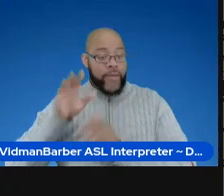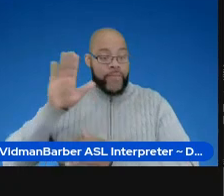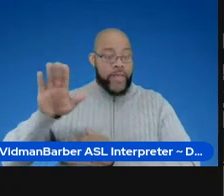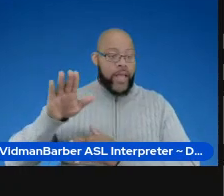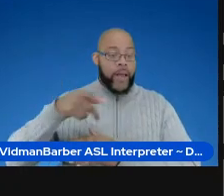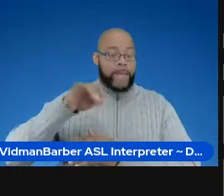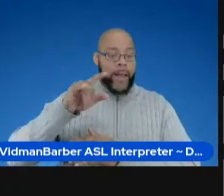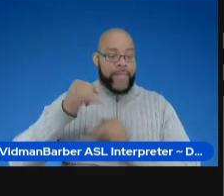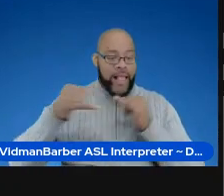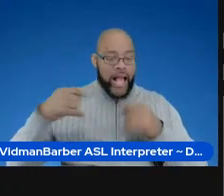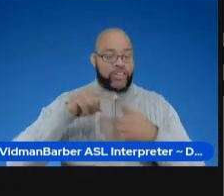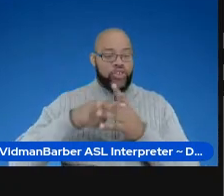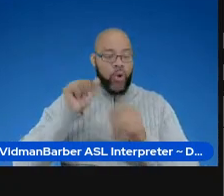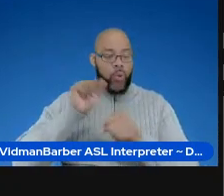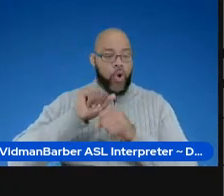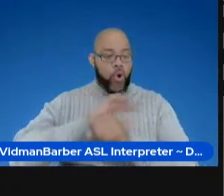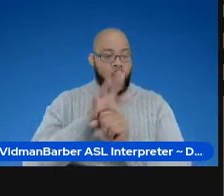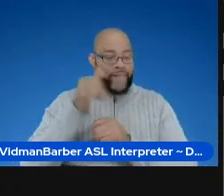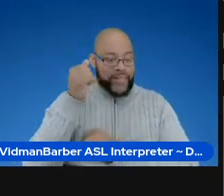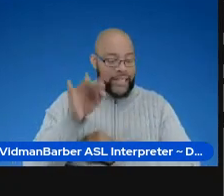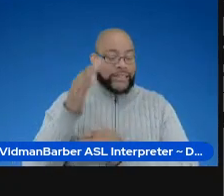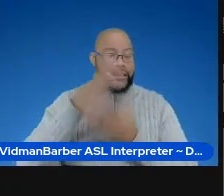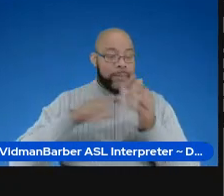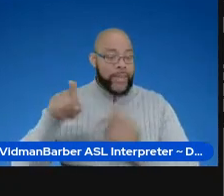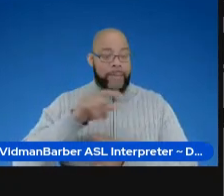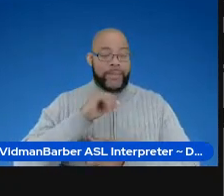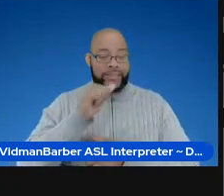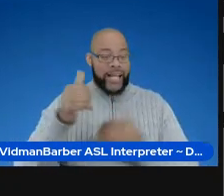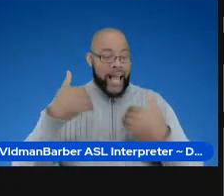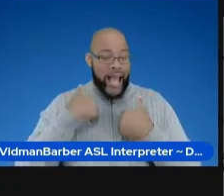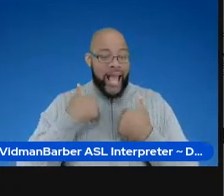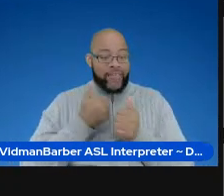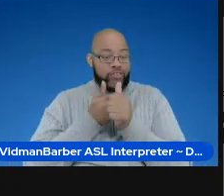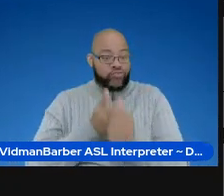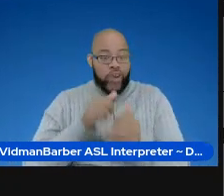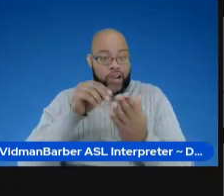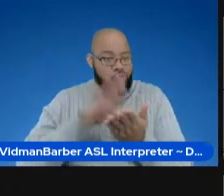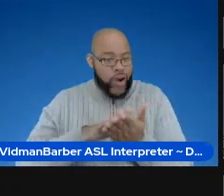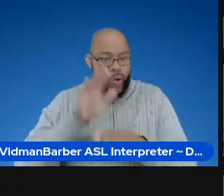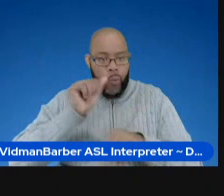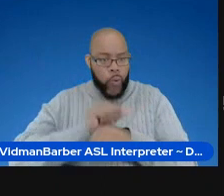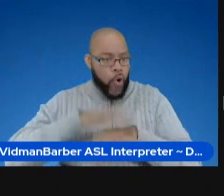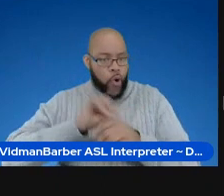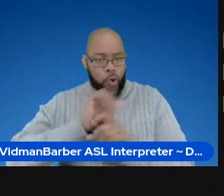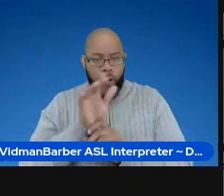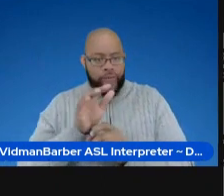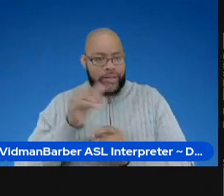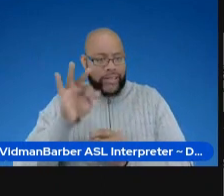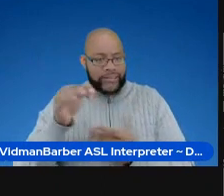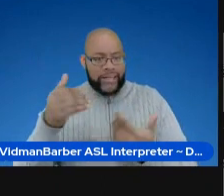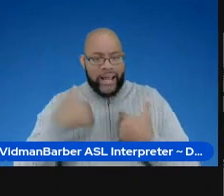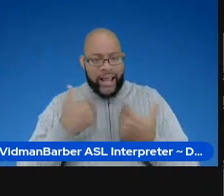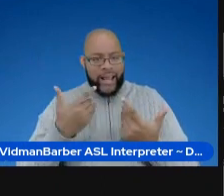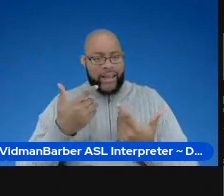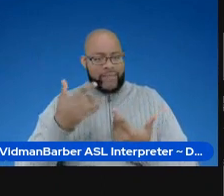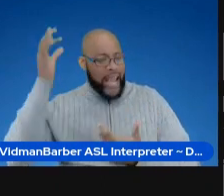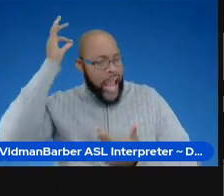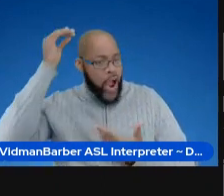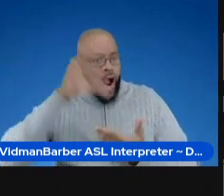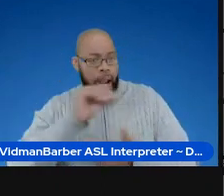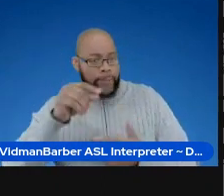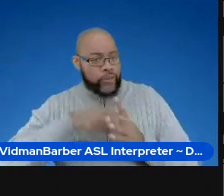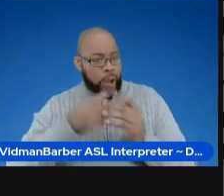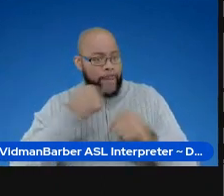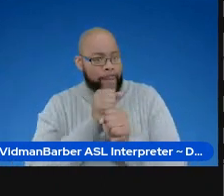pipelines to start working on COVID-19. Some of them did not even have a track record of working on COVID-19. For example, there were hair companies that started